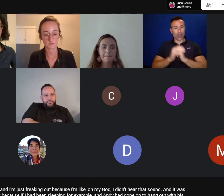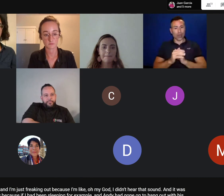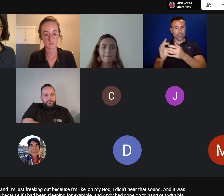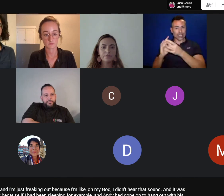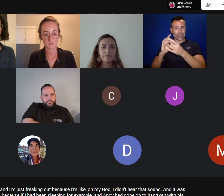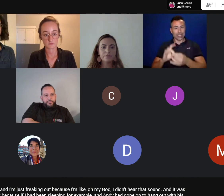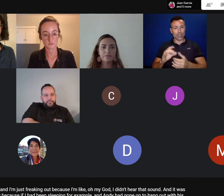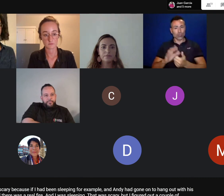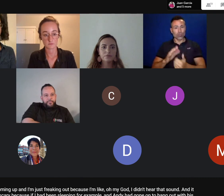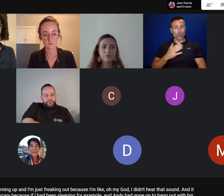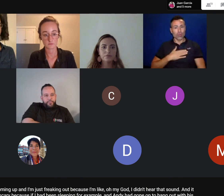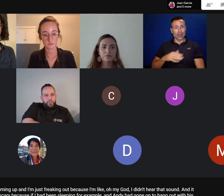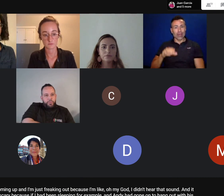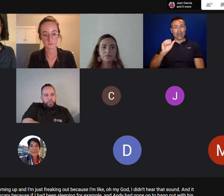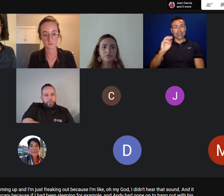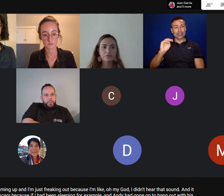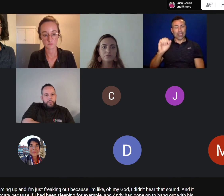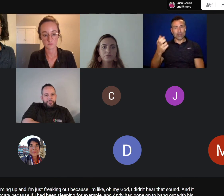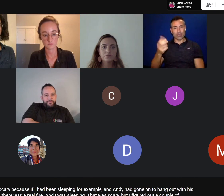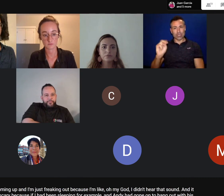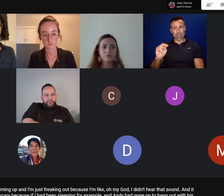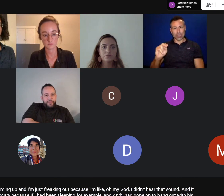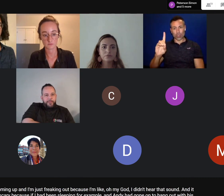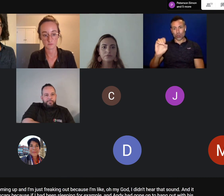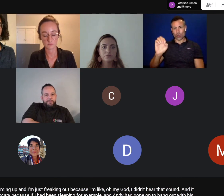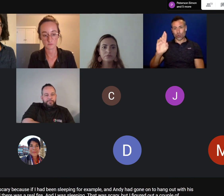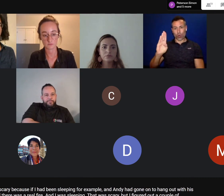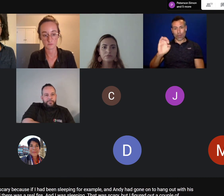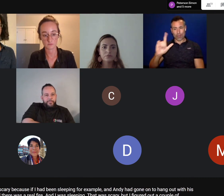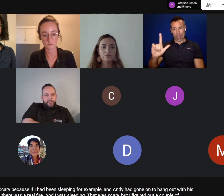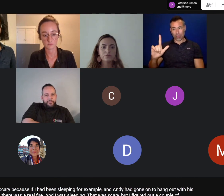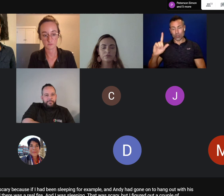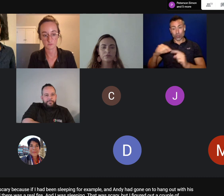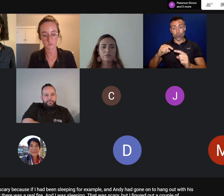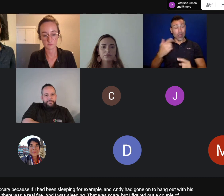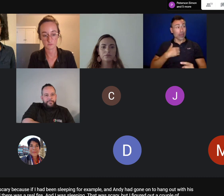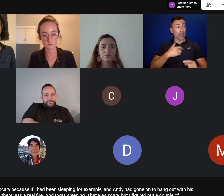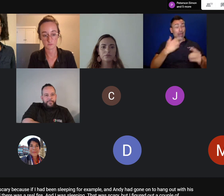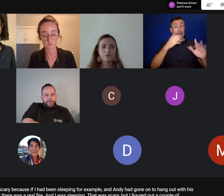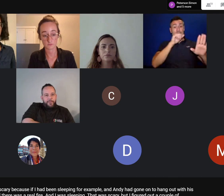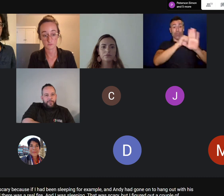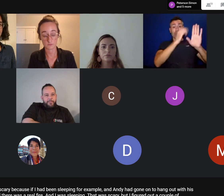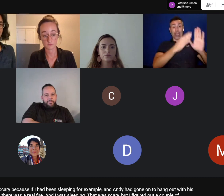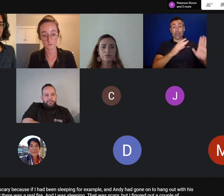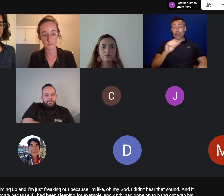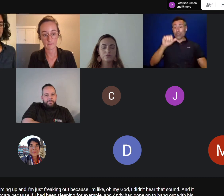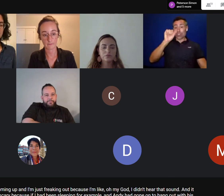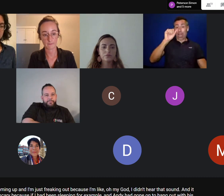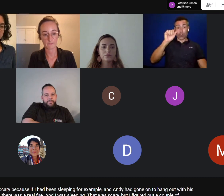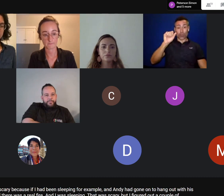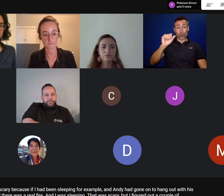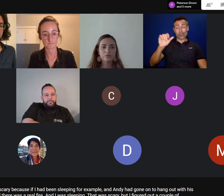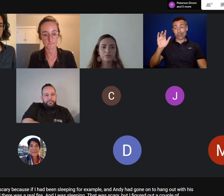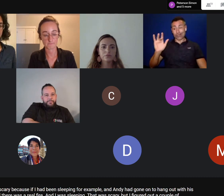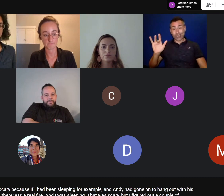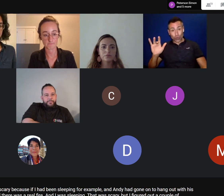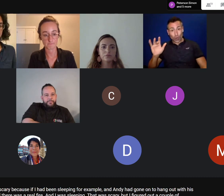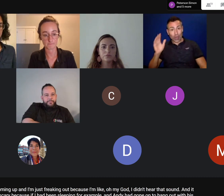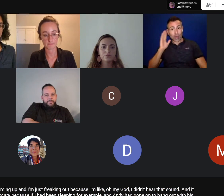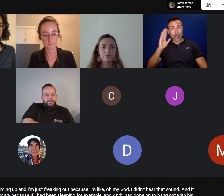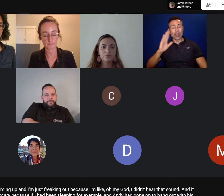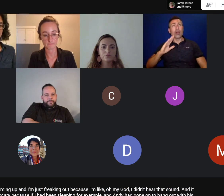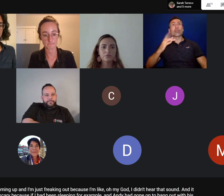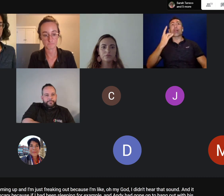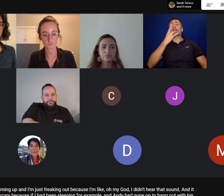knock on the door, the lights will blink. So that next time, if there's a fire, I'll have that as a precaution. And